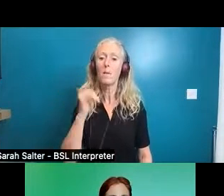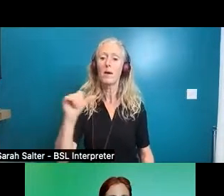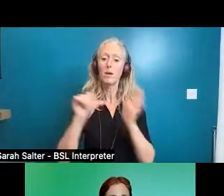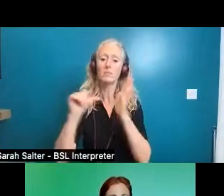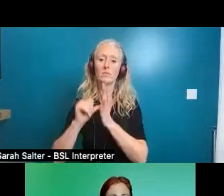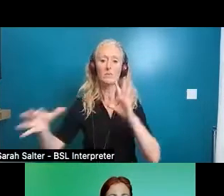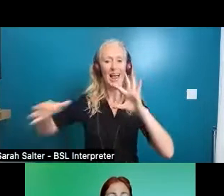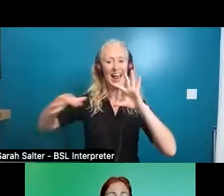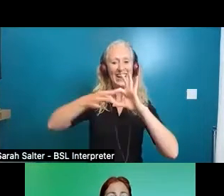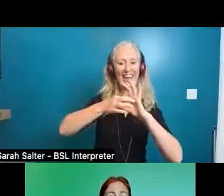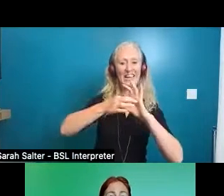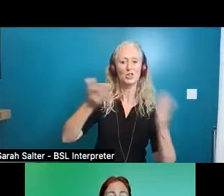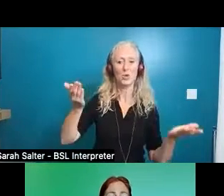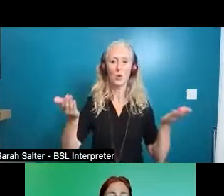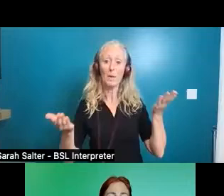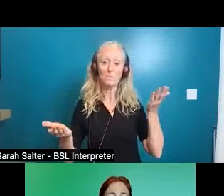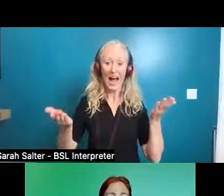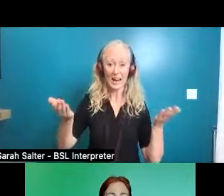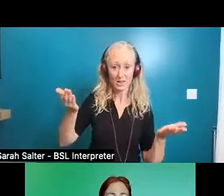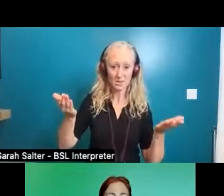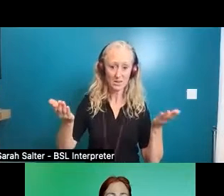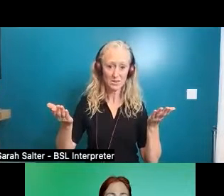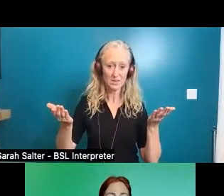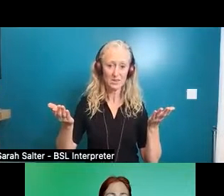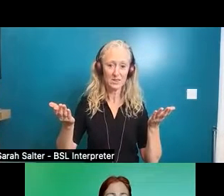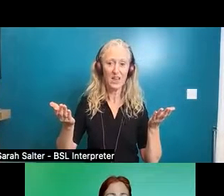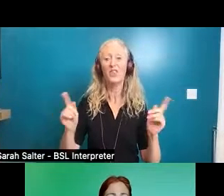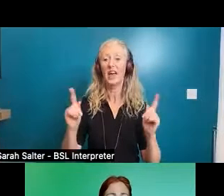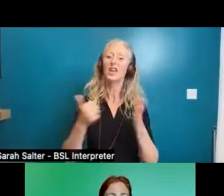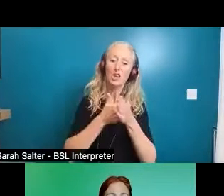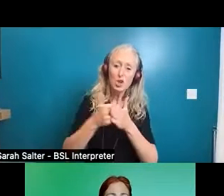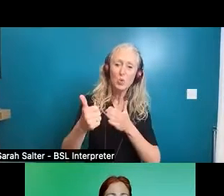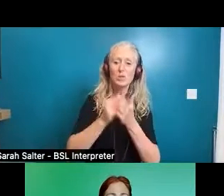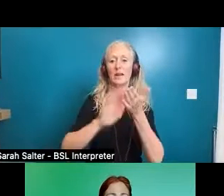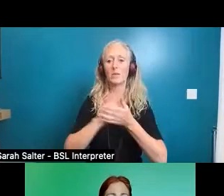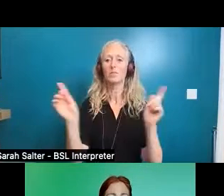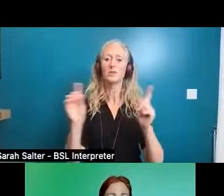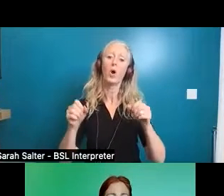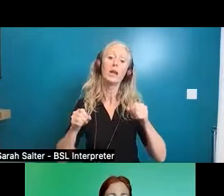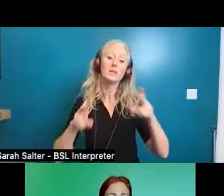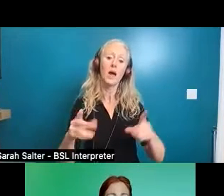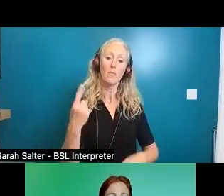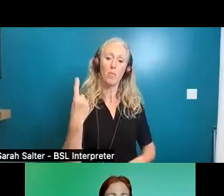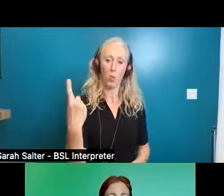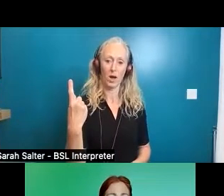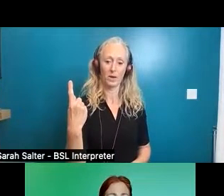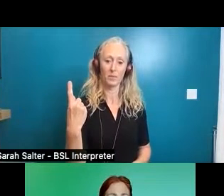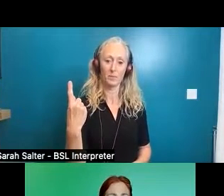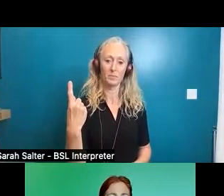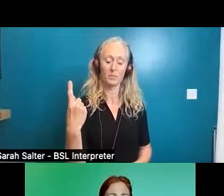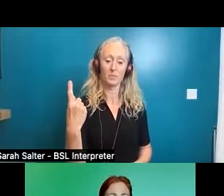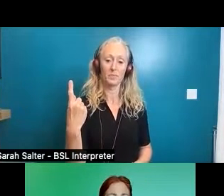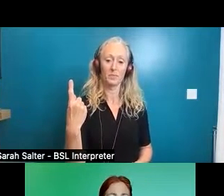issues, that it's likely that you're going to have type 1 Usher syndrome. If you are then diagnosed